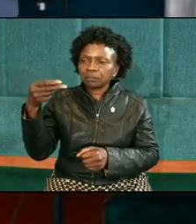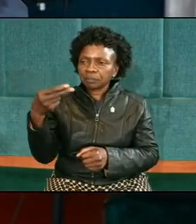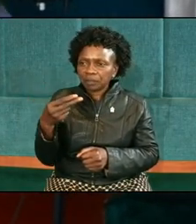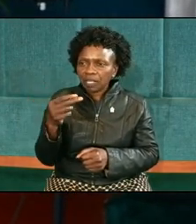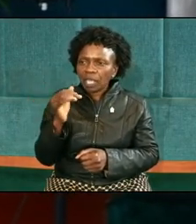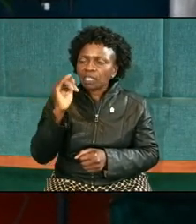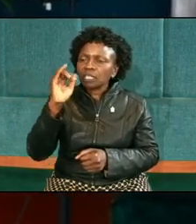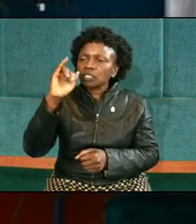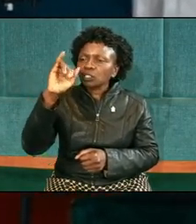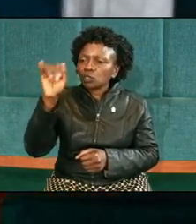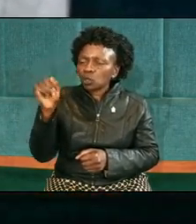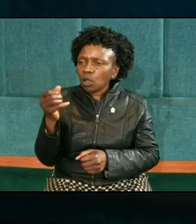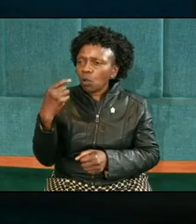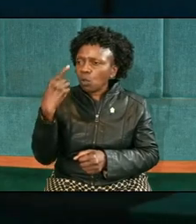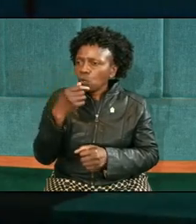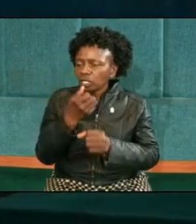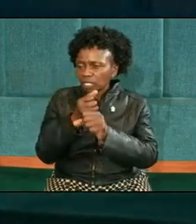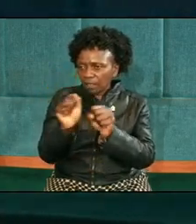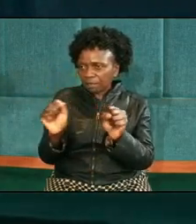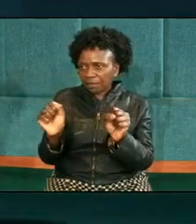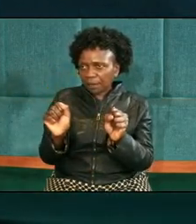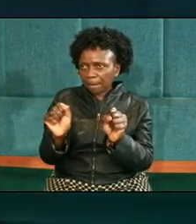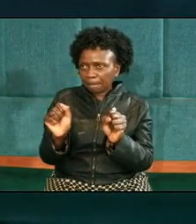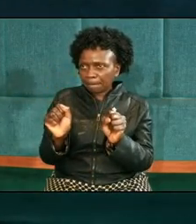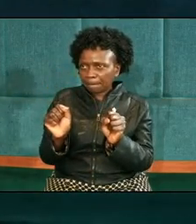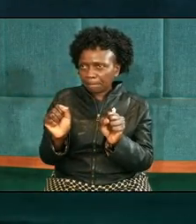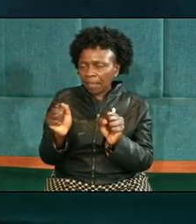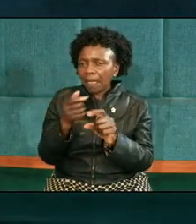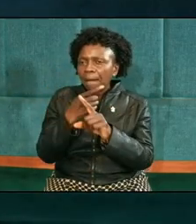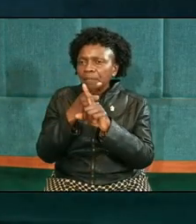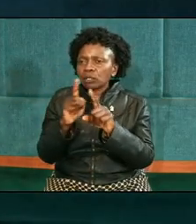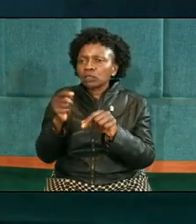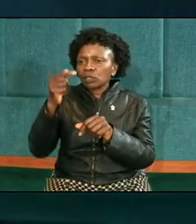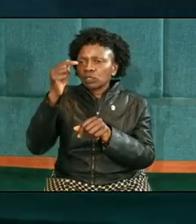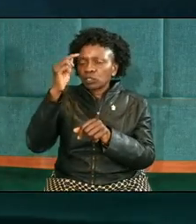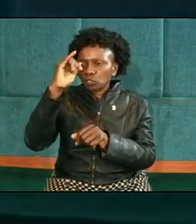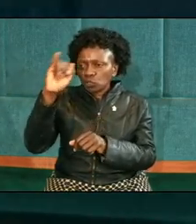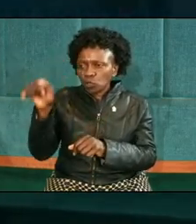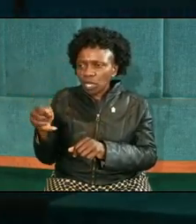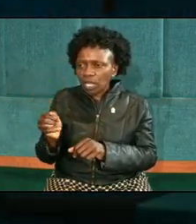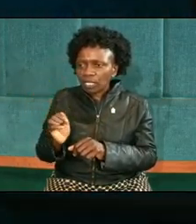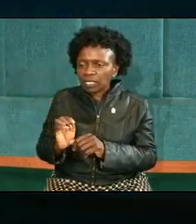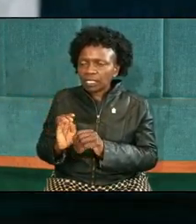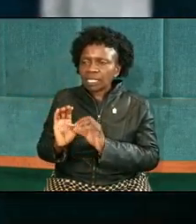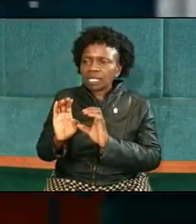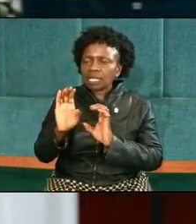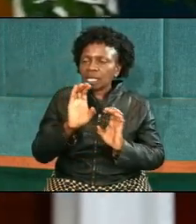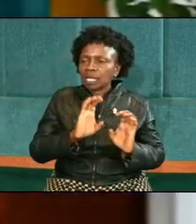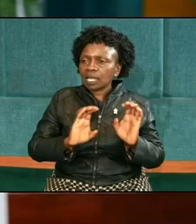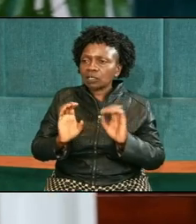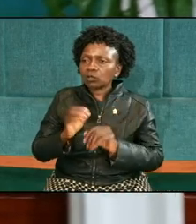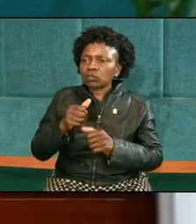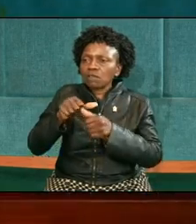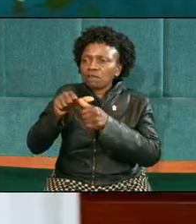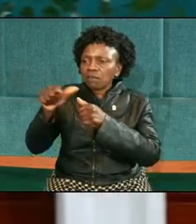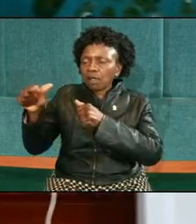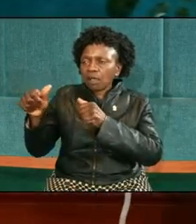saved. Because Jonah's character was so far from God.